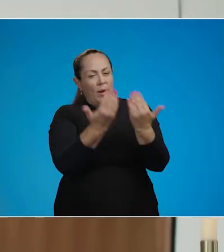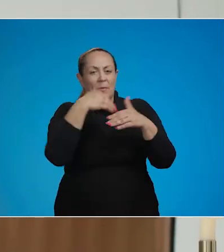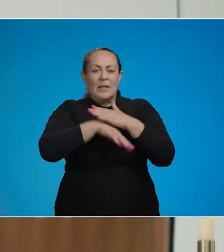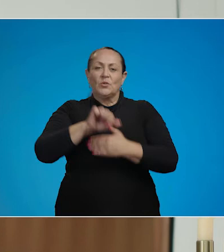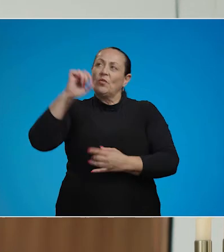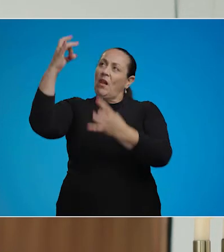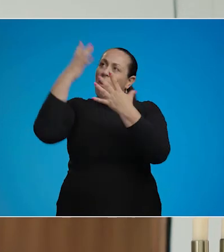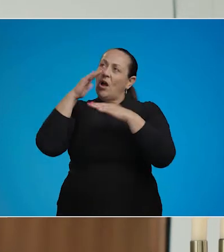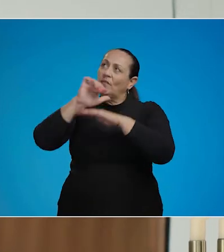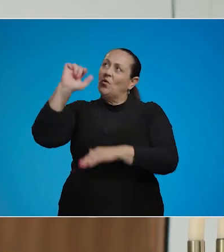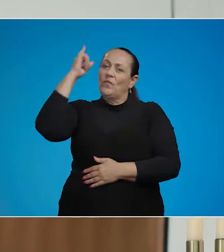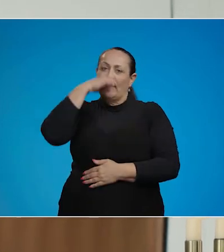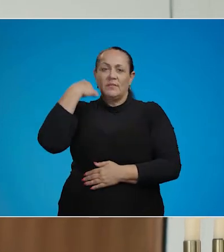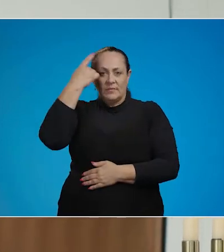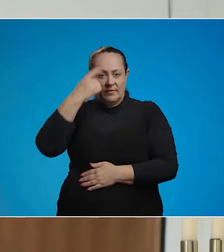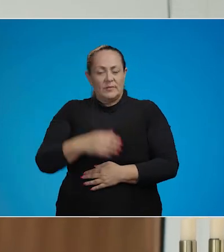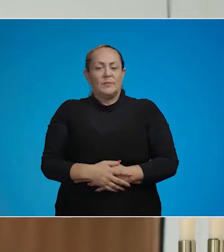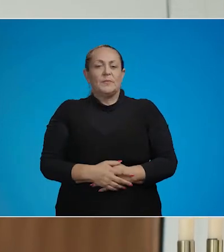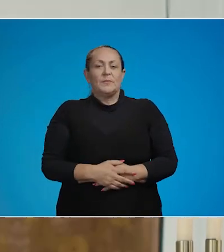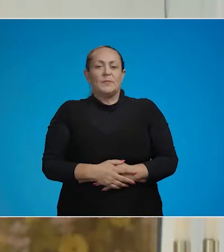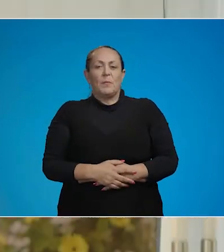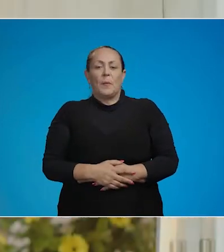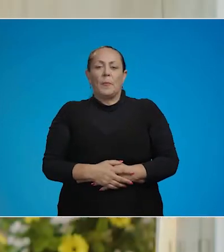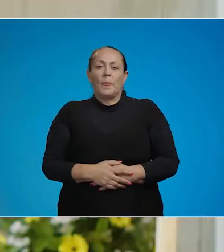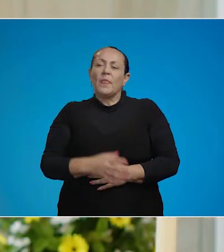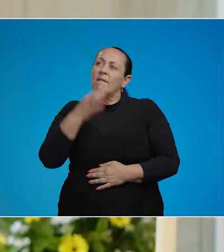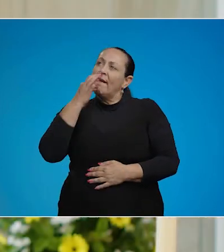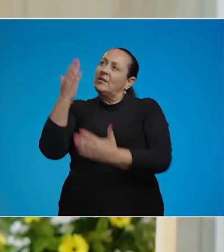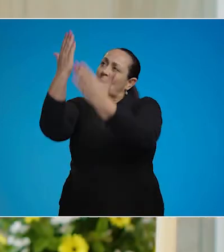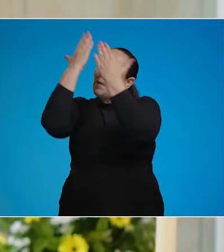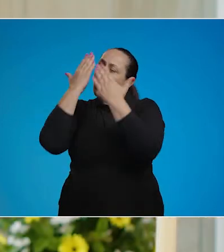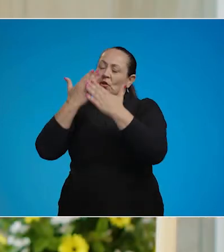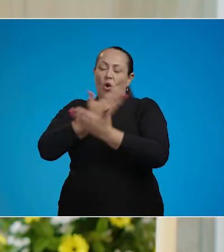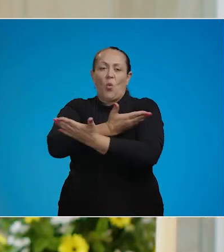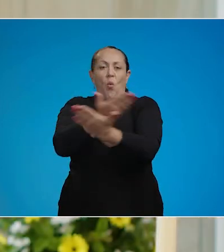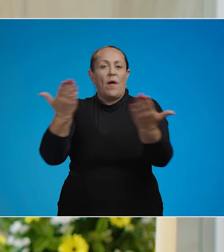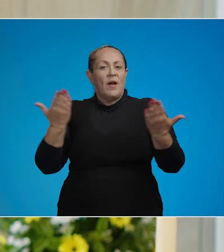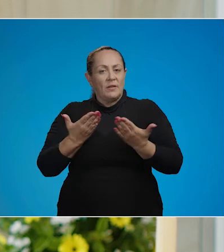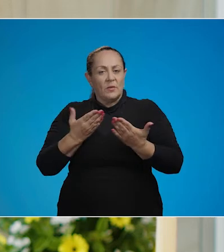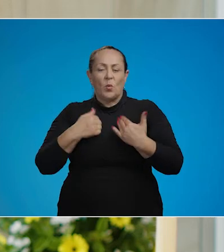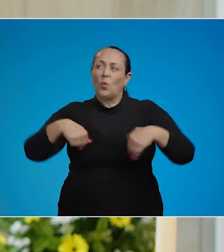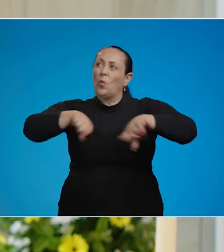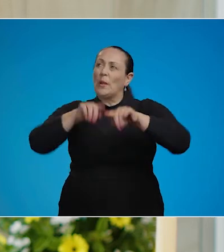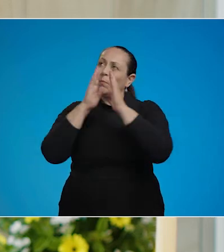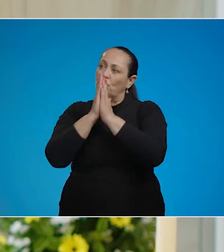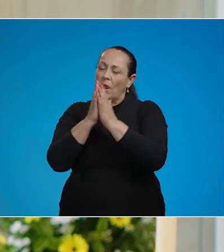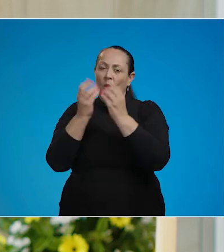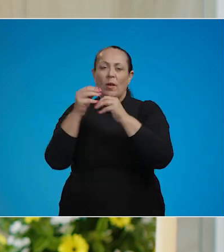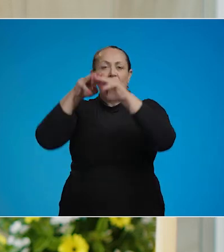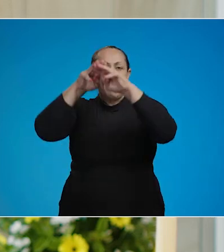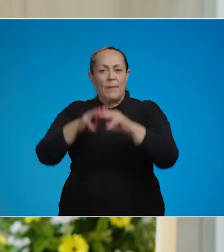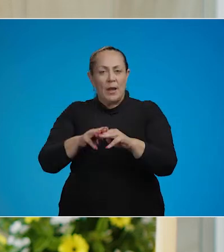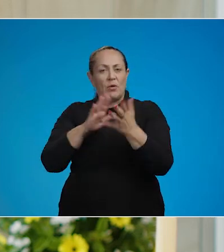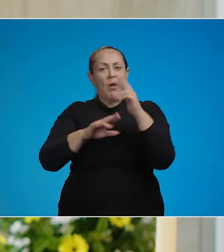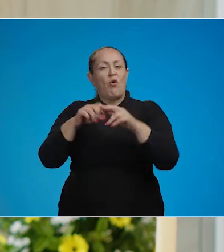them into the light of your face have mercy on us all we pray that with the blessed virgin